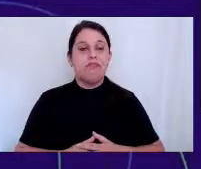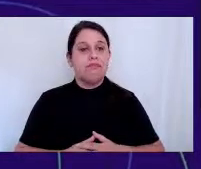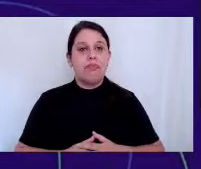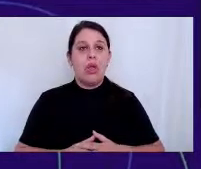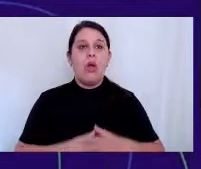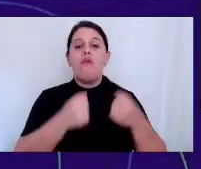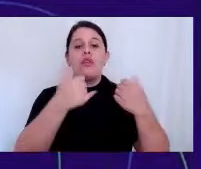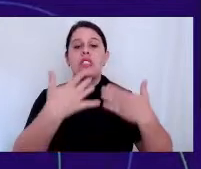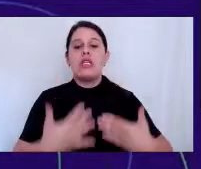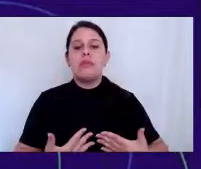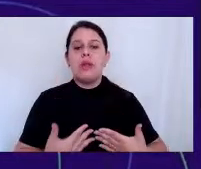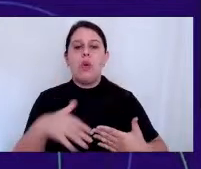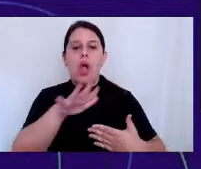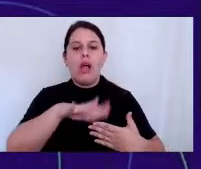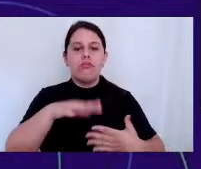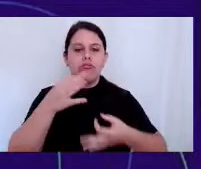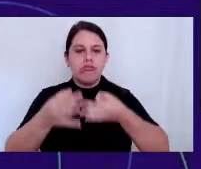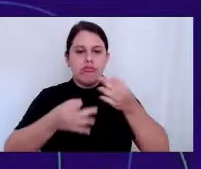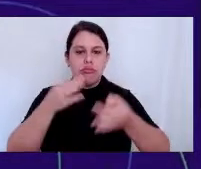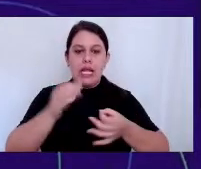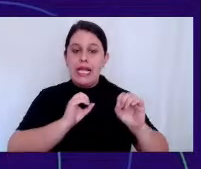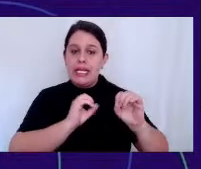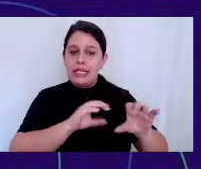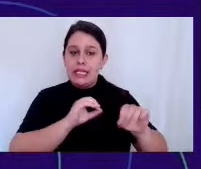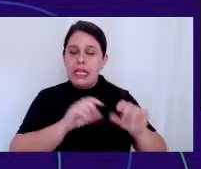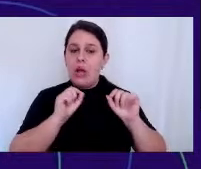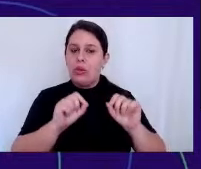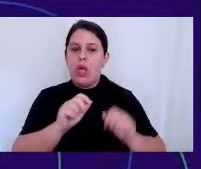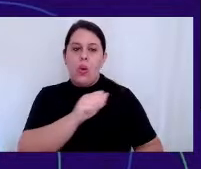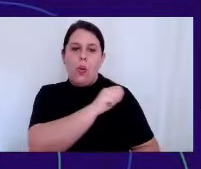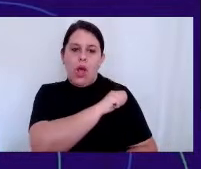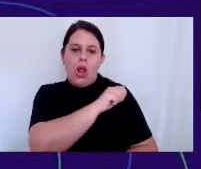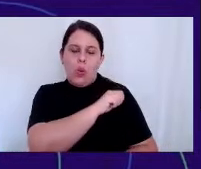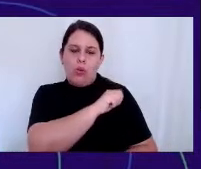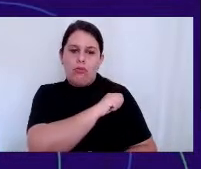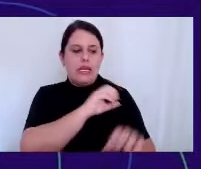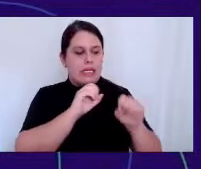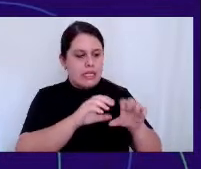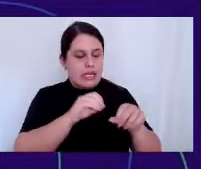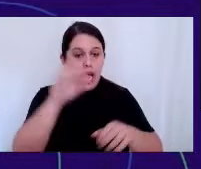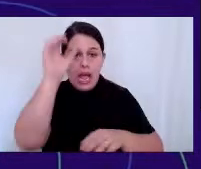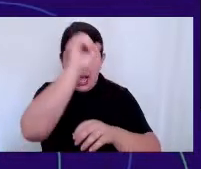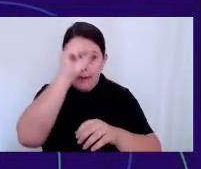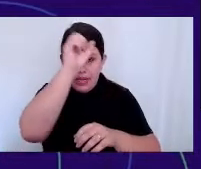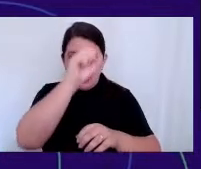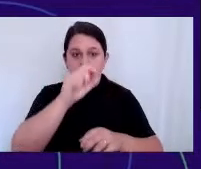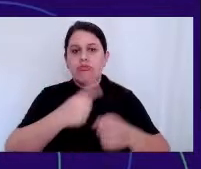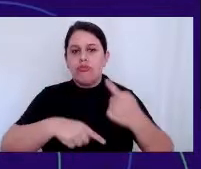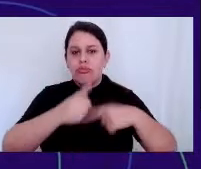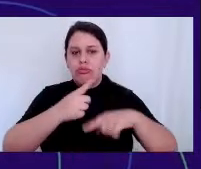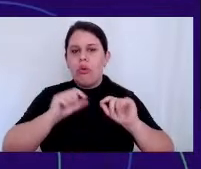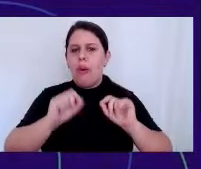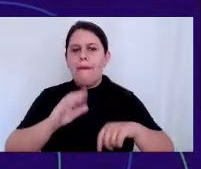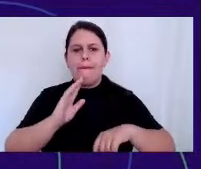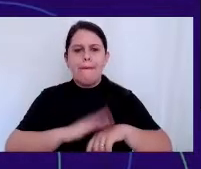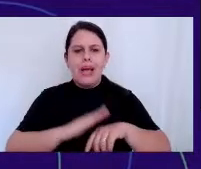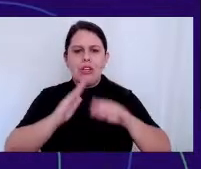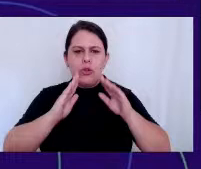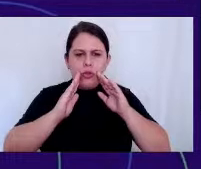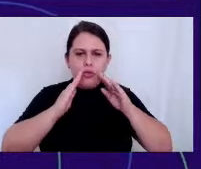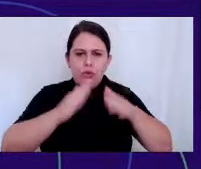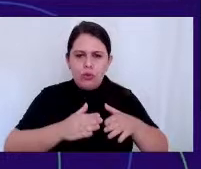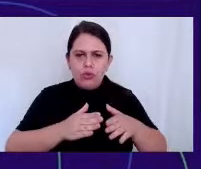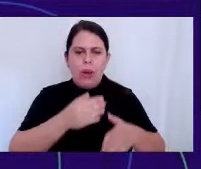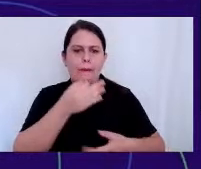or educating our learners to become even better critical thinking learners in terms of using